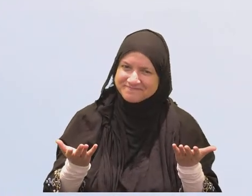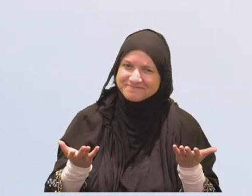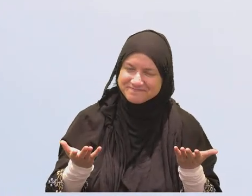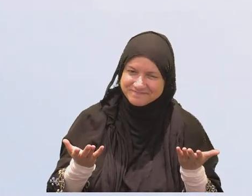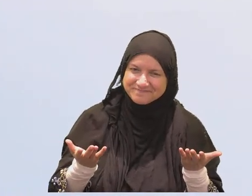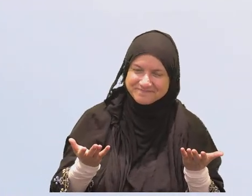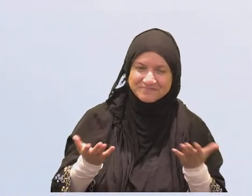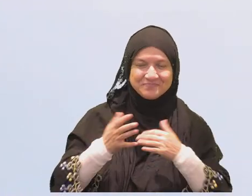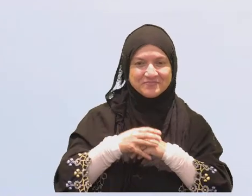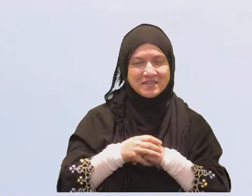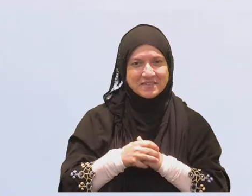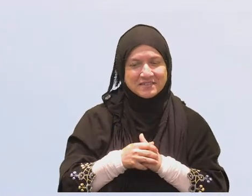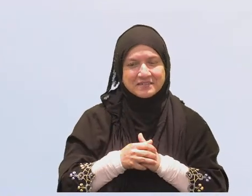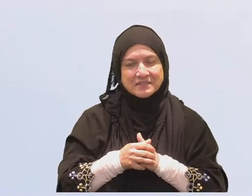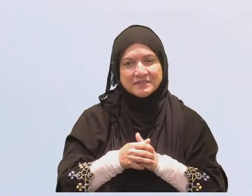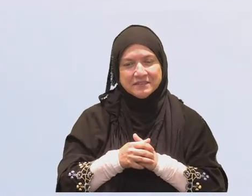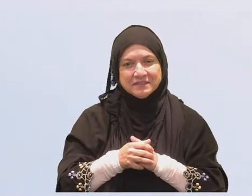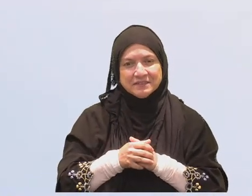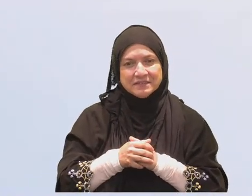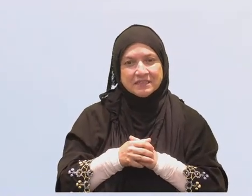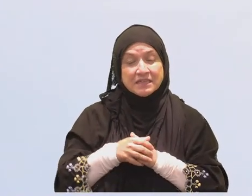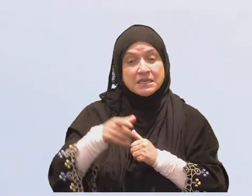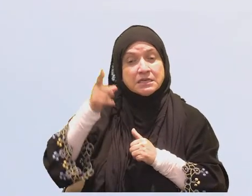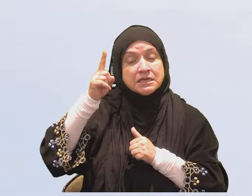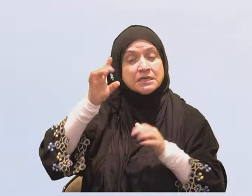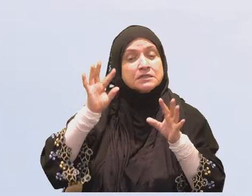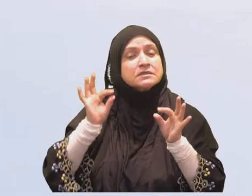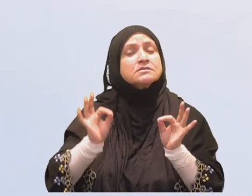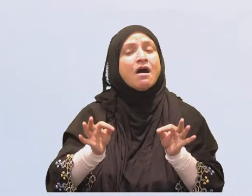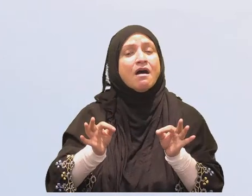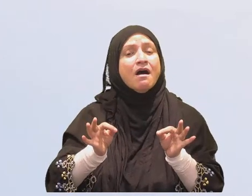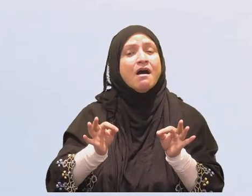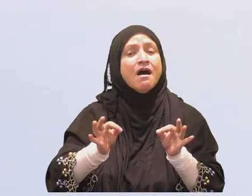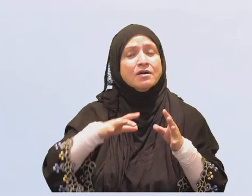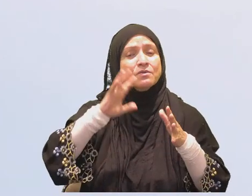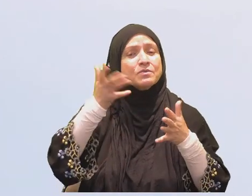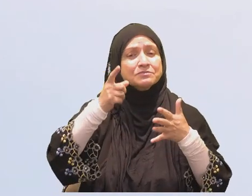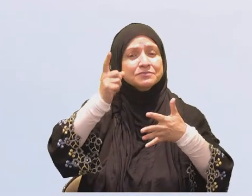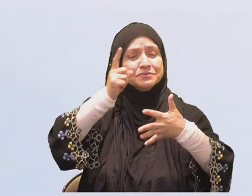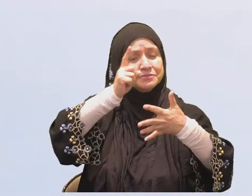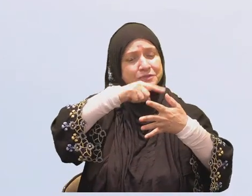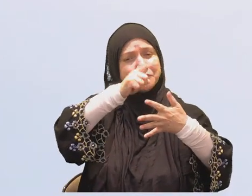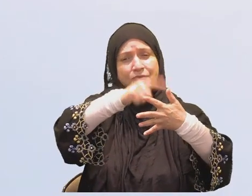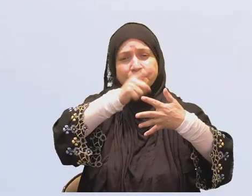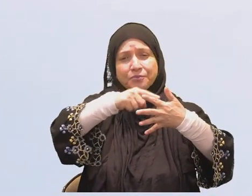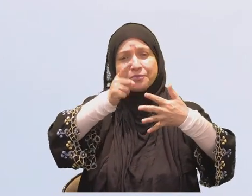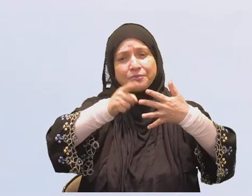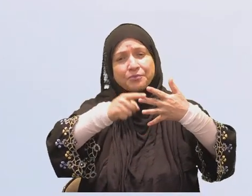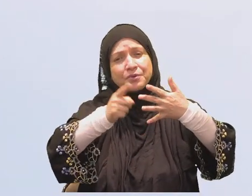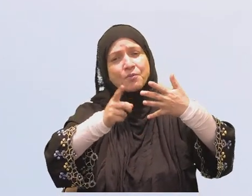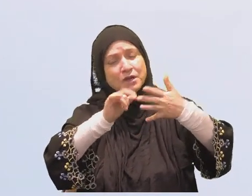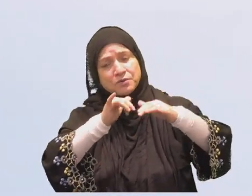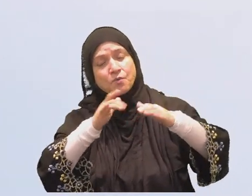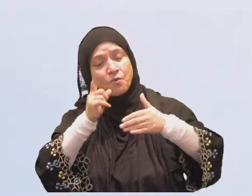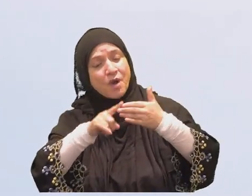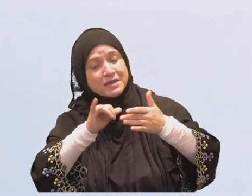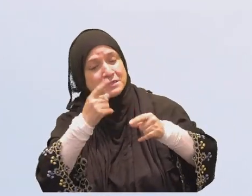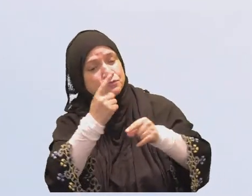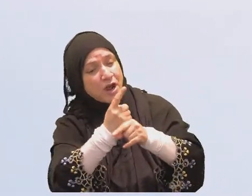Allah determines what we do. And in submitting to Allah Ta'ala, that's true